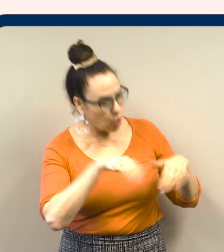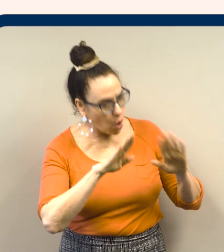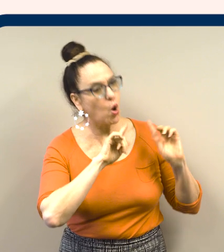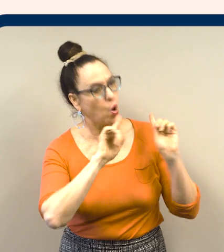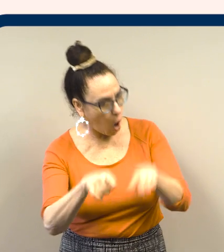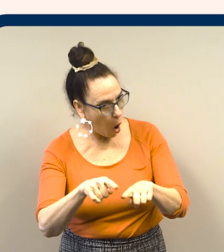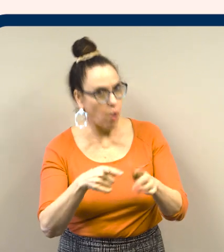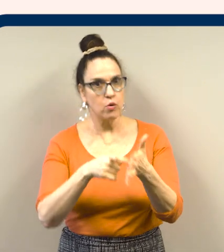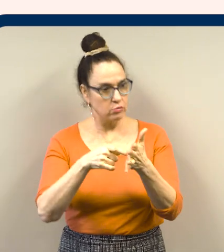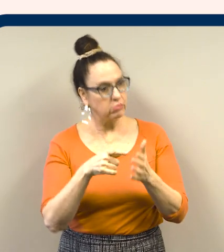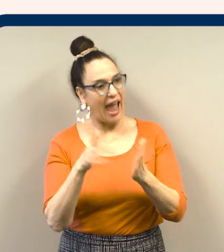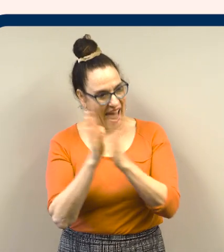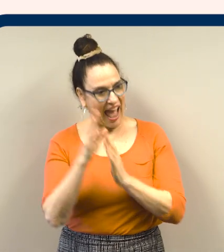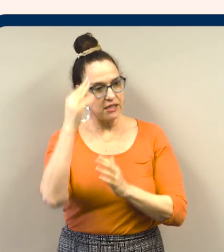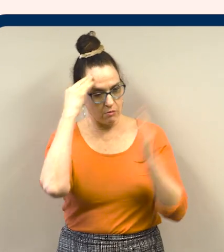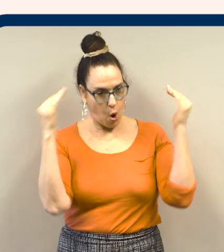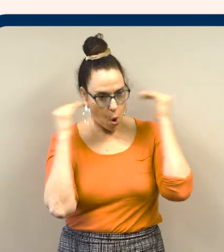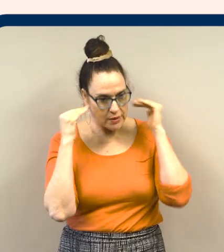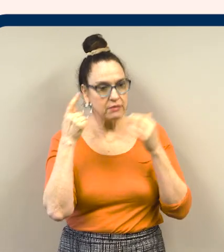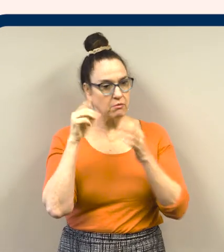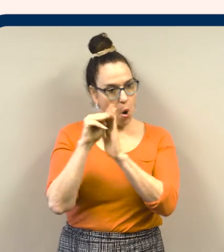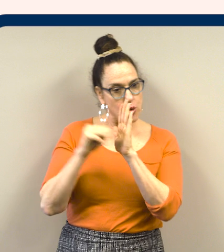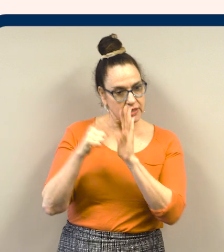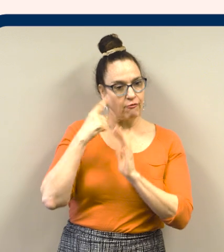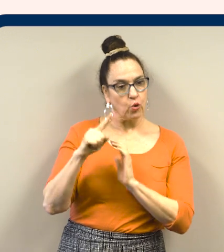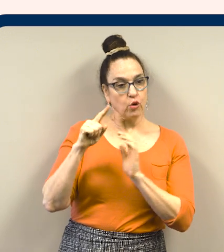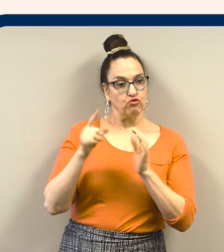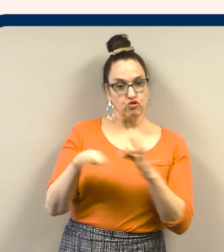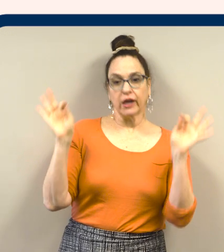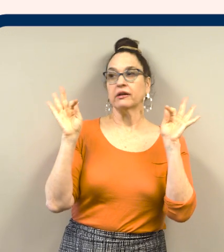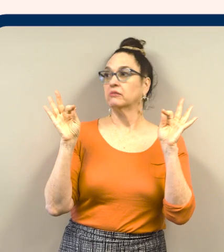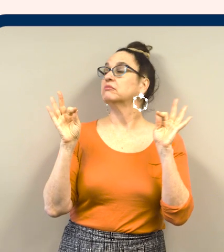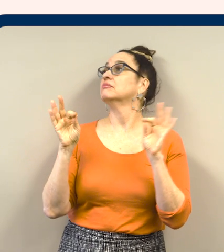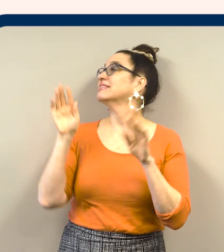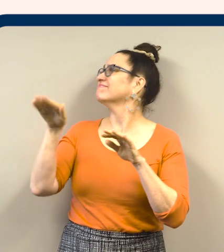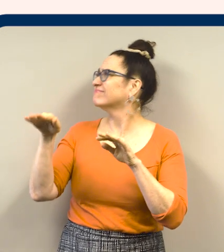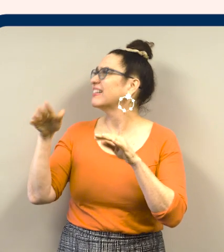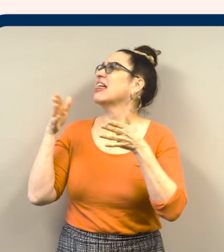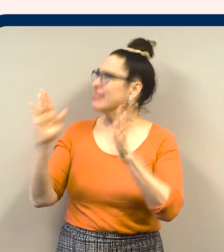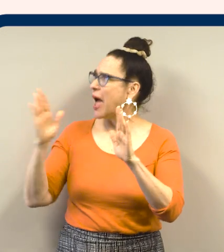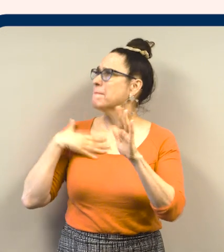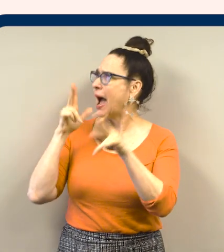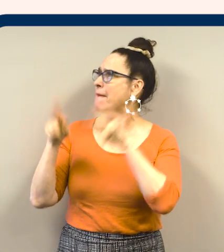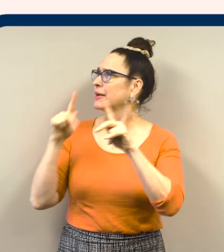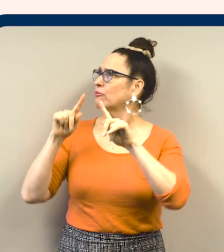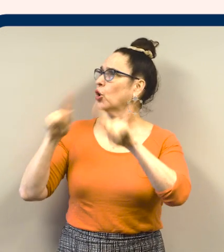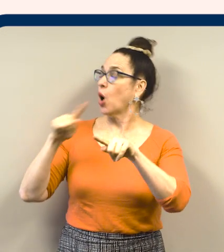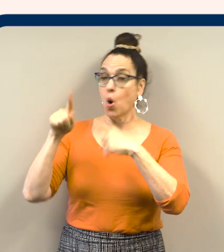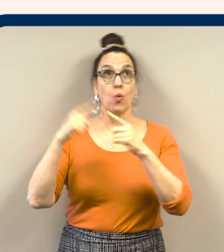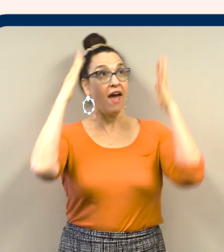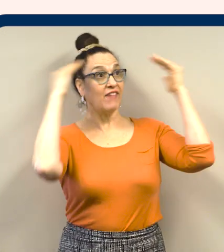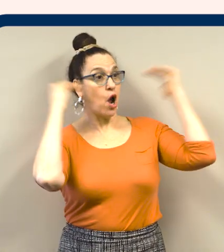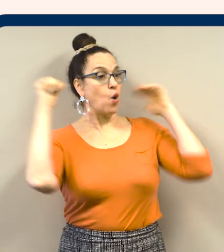to Pharaoh and demand the Israelites' freedom. Moses went to Pharaoh and famously declared, "Let my